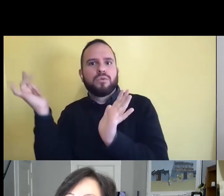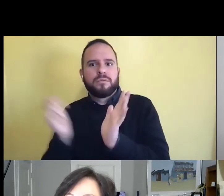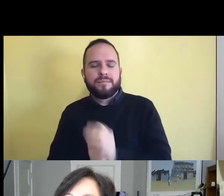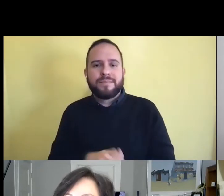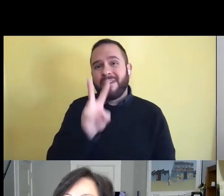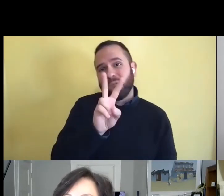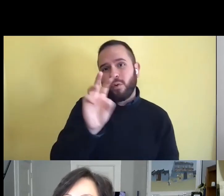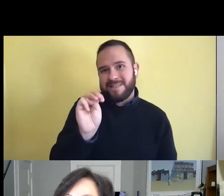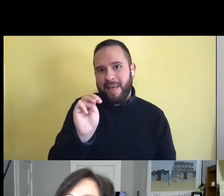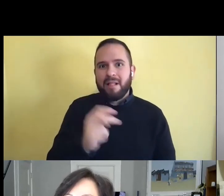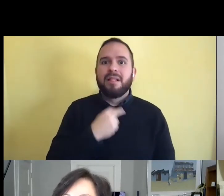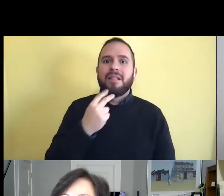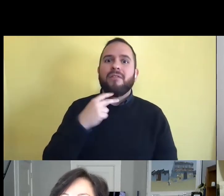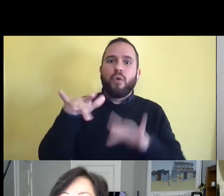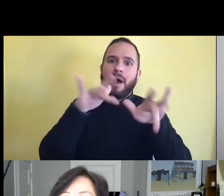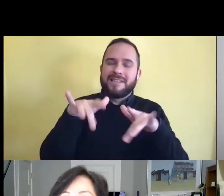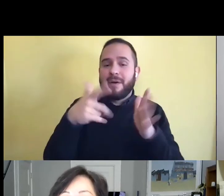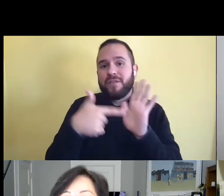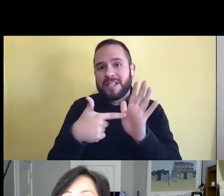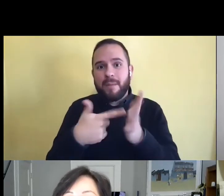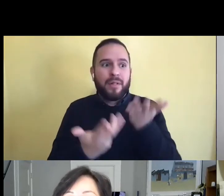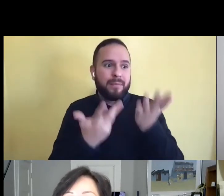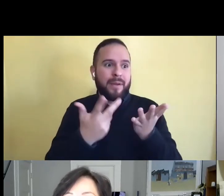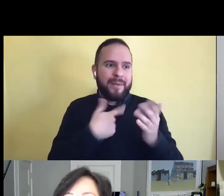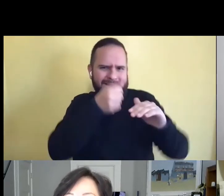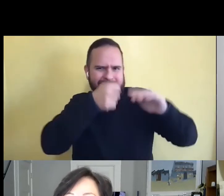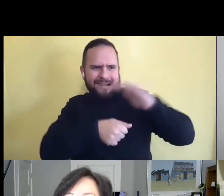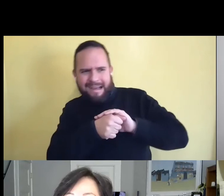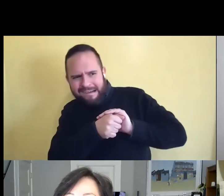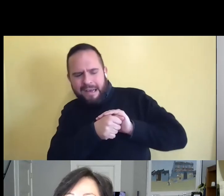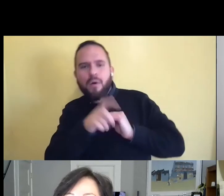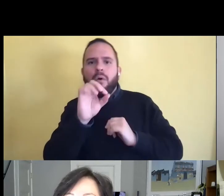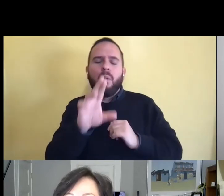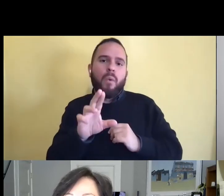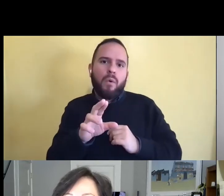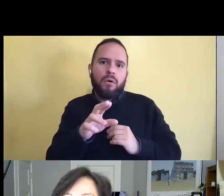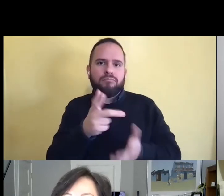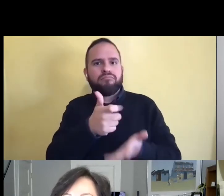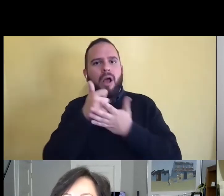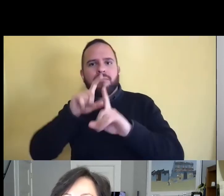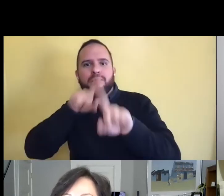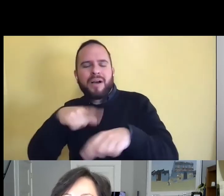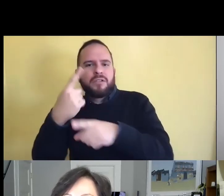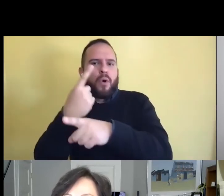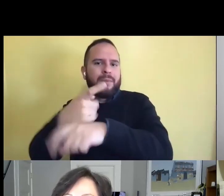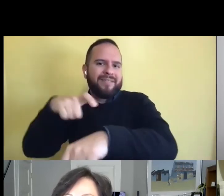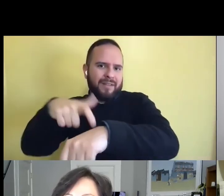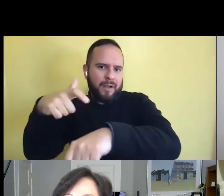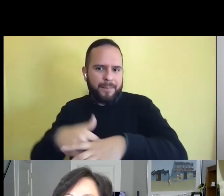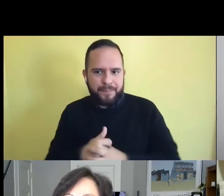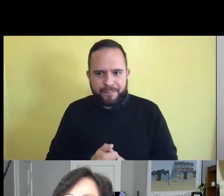it or may provide timely and informed responses easier. We integrate autism employment